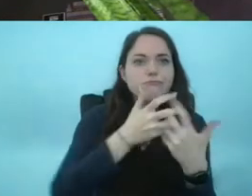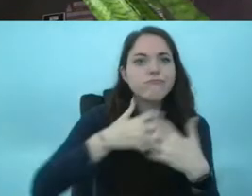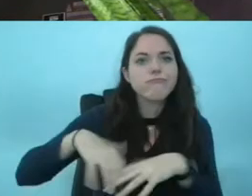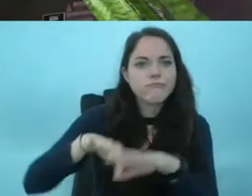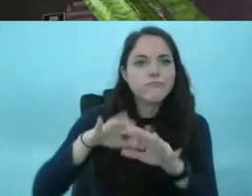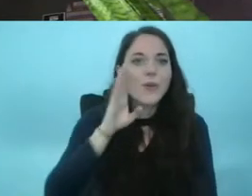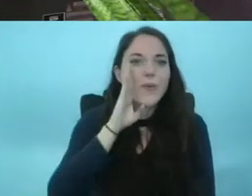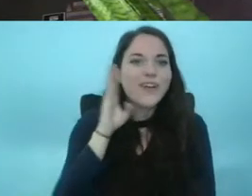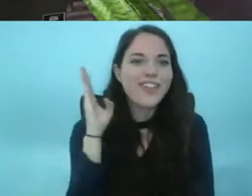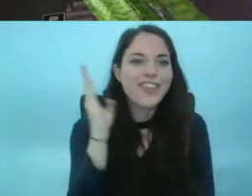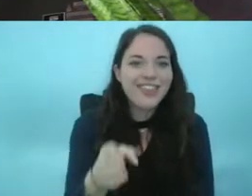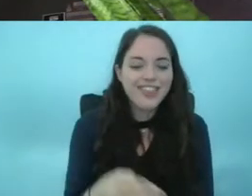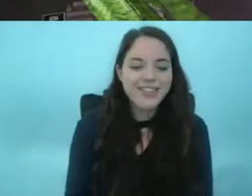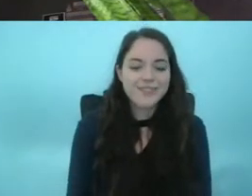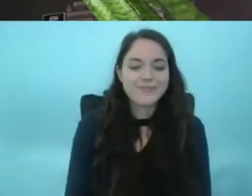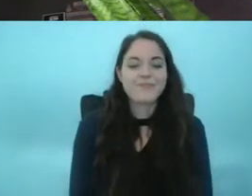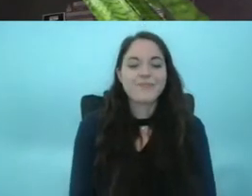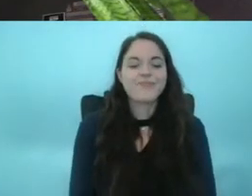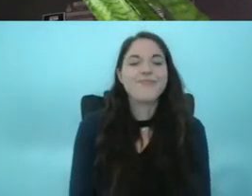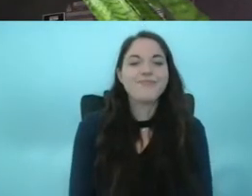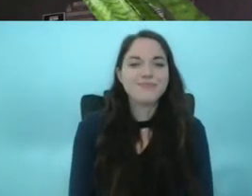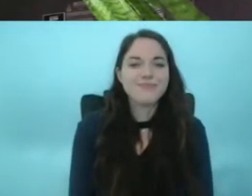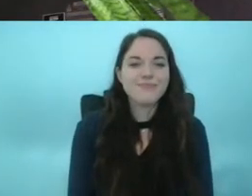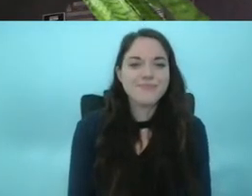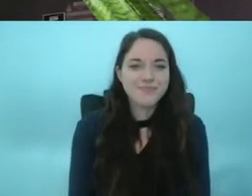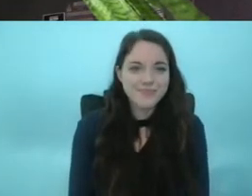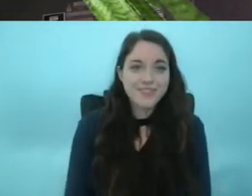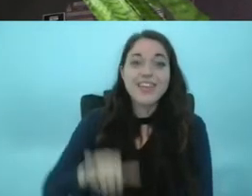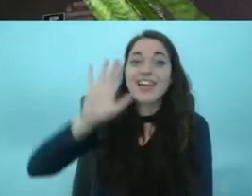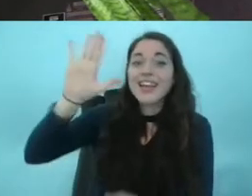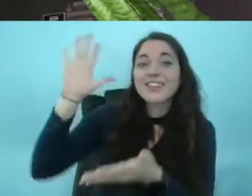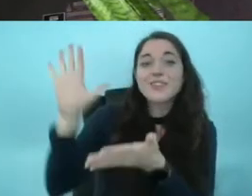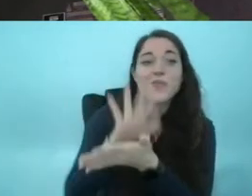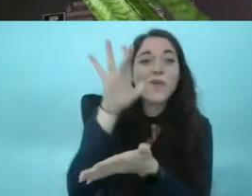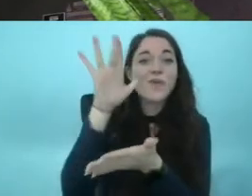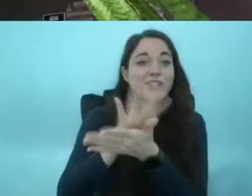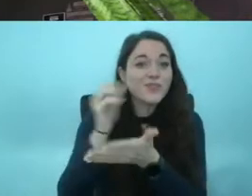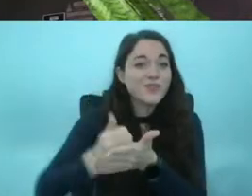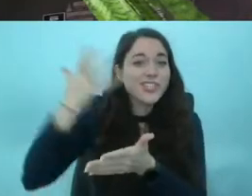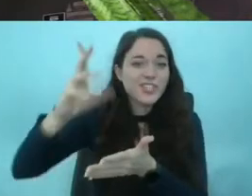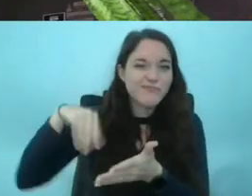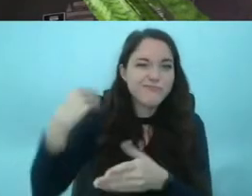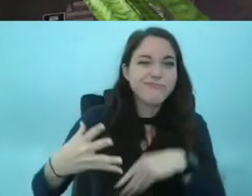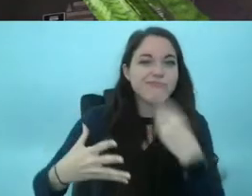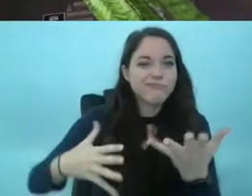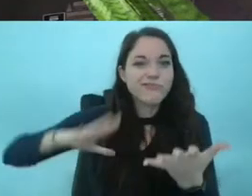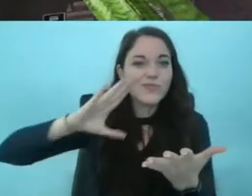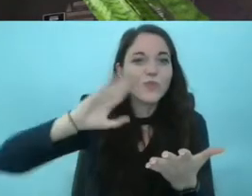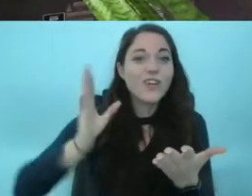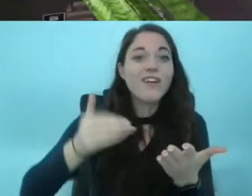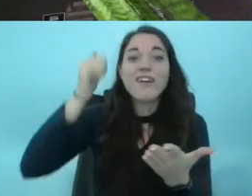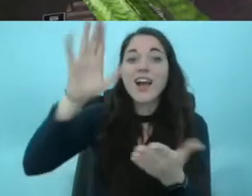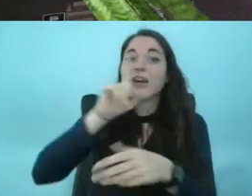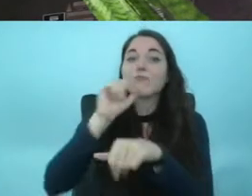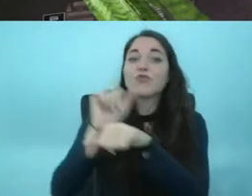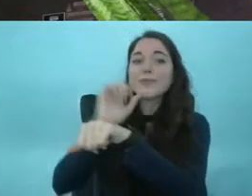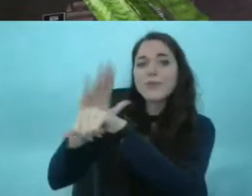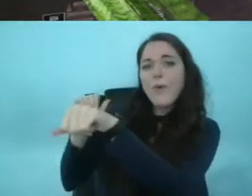God's riches and glory. God will give the angels charge over